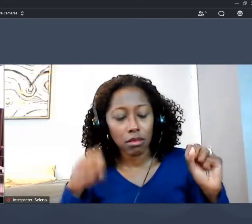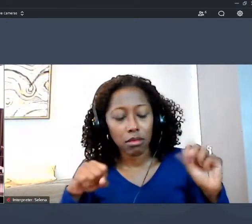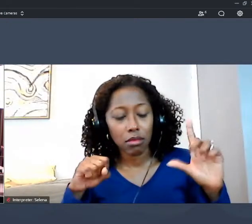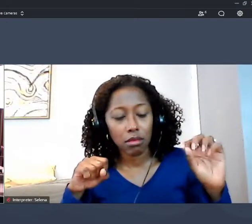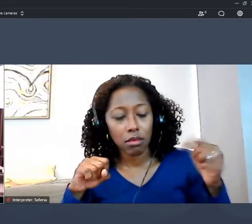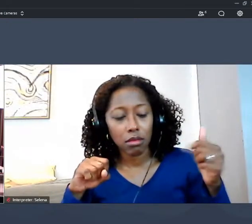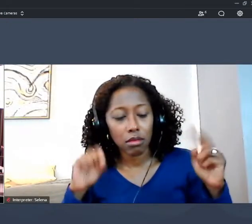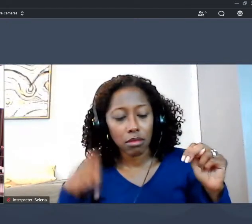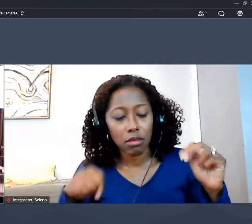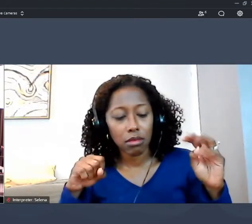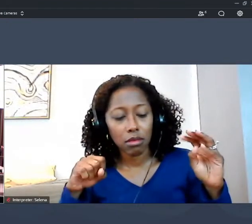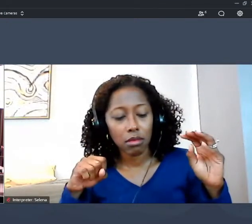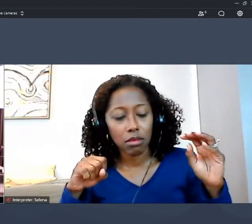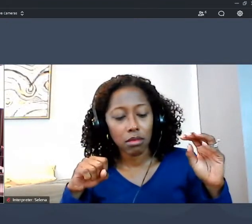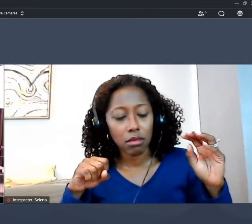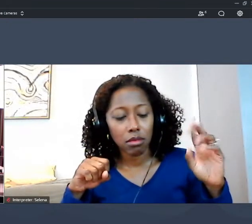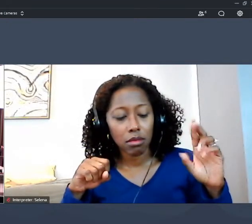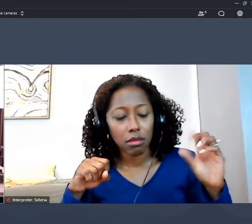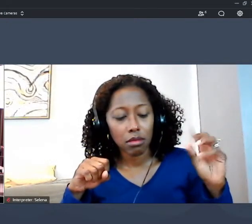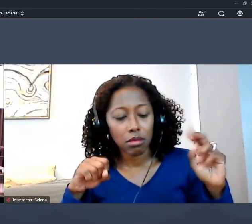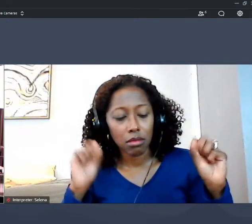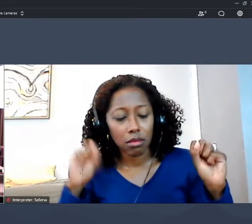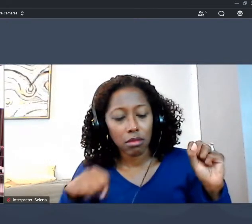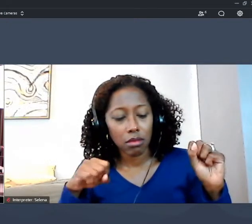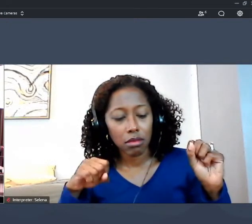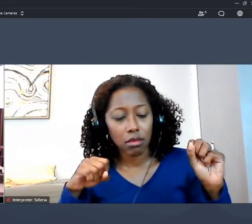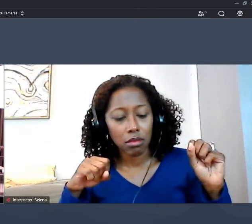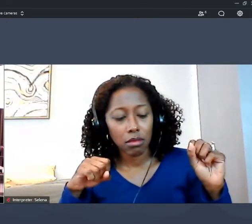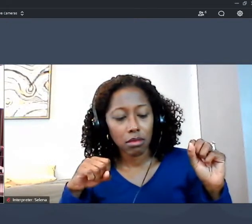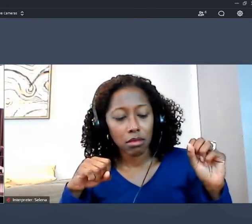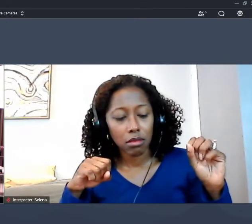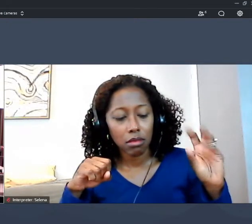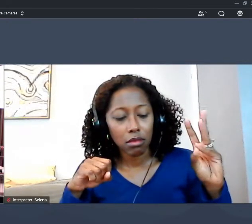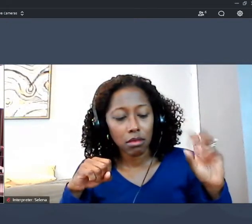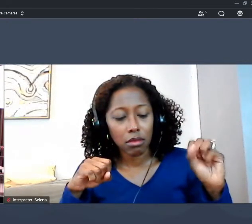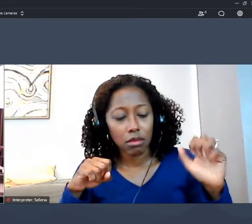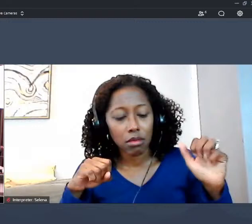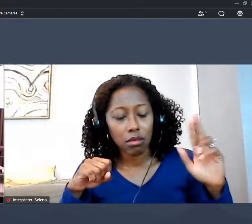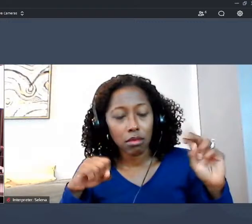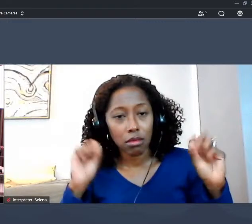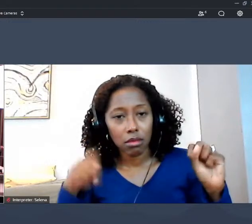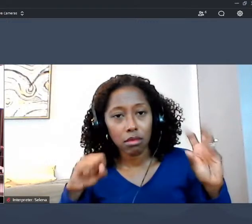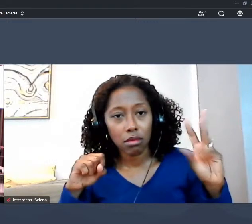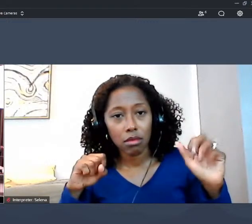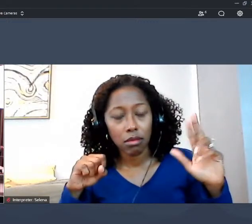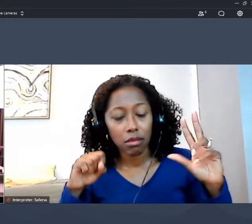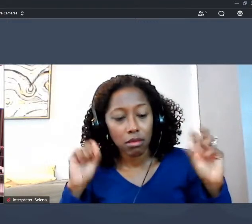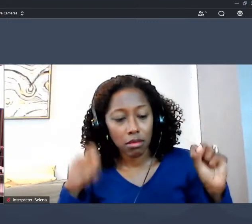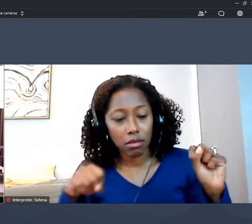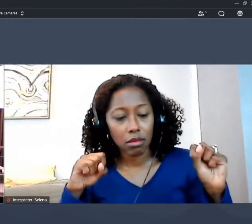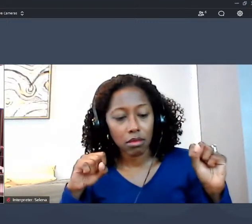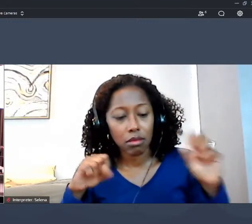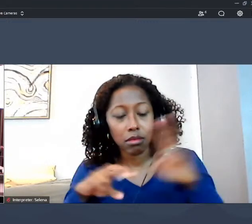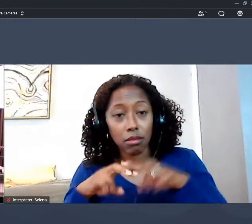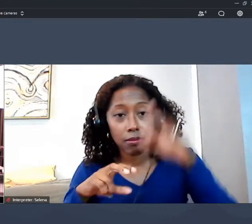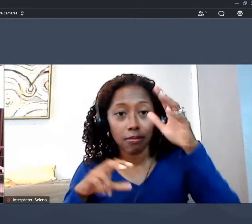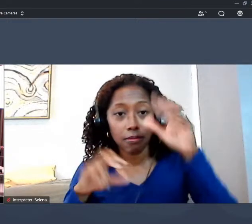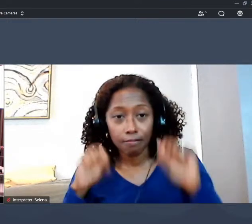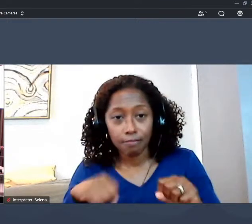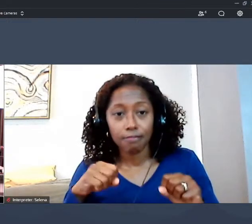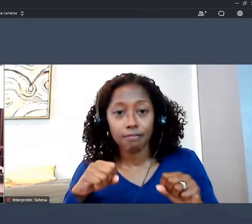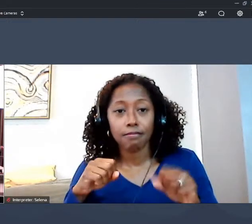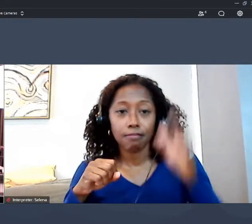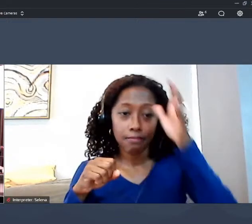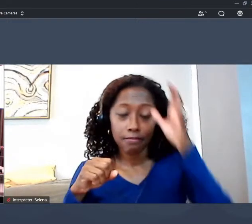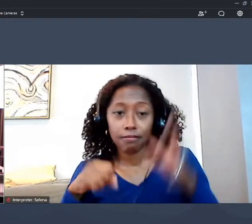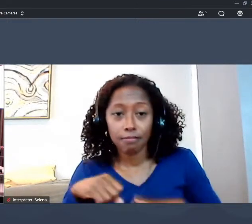yes. Robinson, yes. Smiley, yes. Swearingen, yes. Warren, yes. Chairman Colette, yes. Thank you. That item passes. Please call